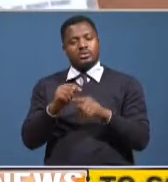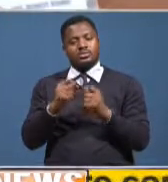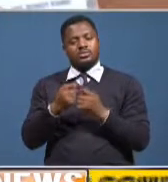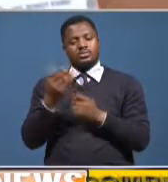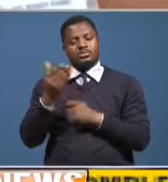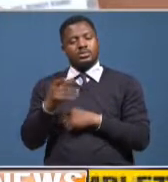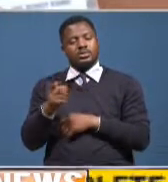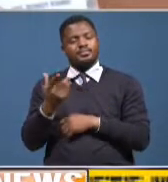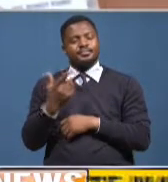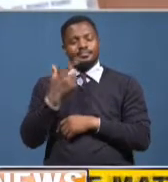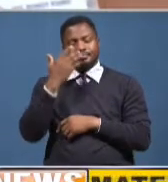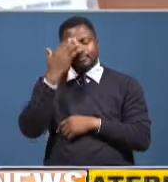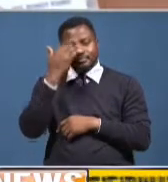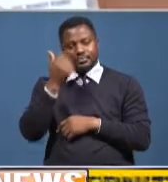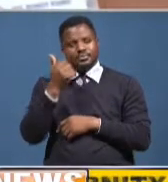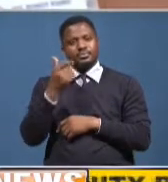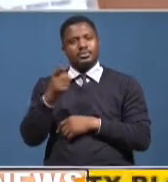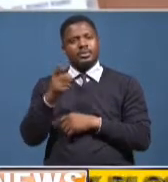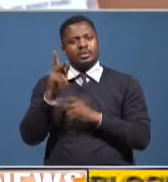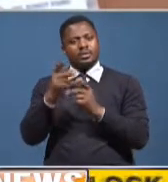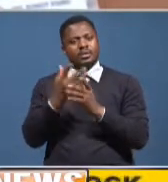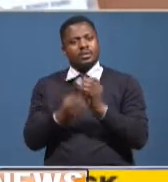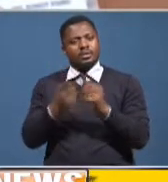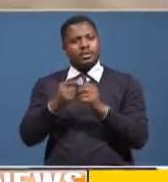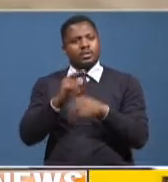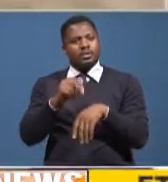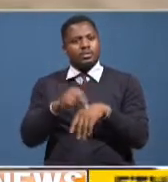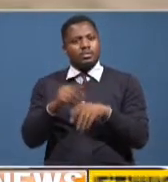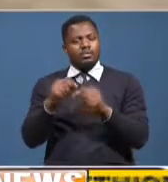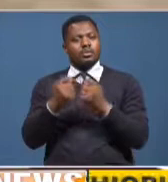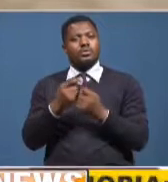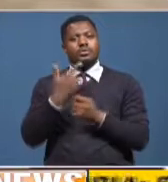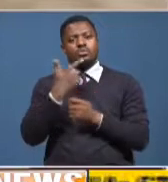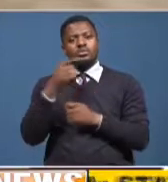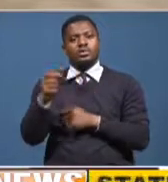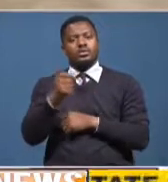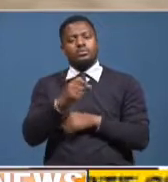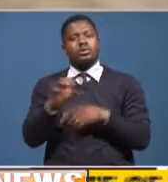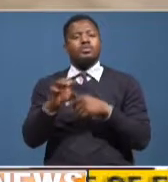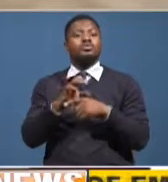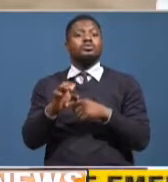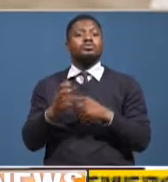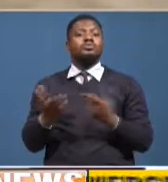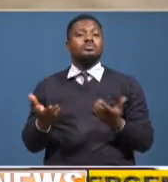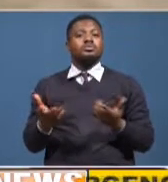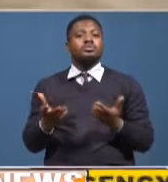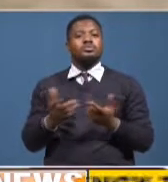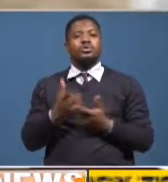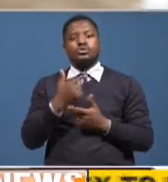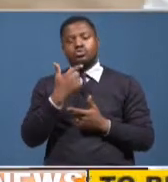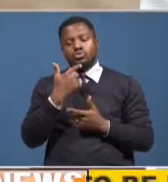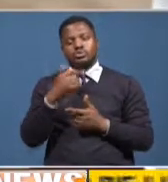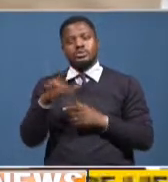Speaker, why was Kudus absent from the national team? Who appointed the coach? Who